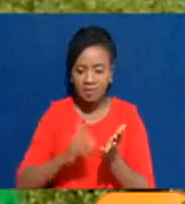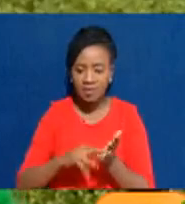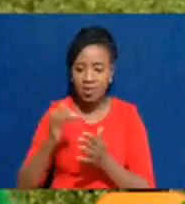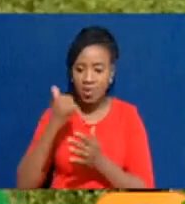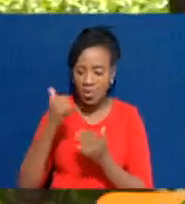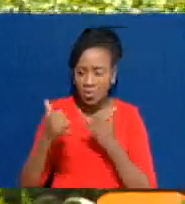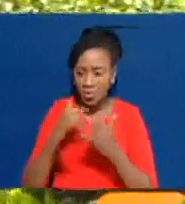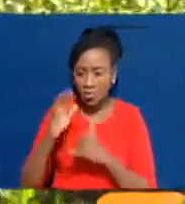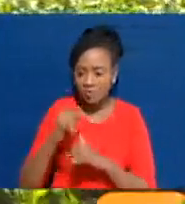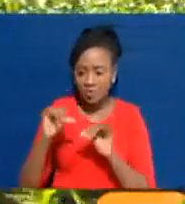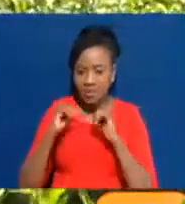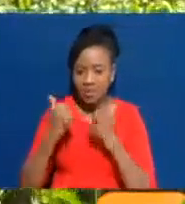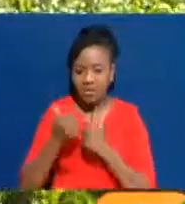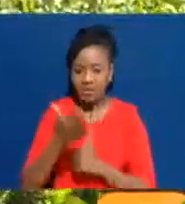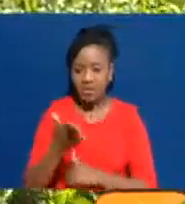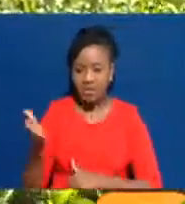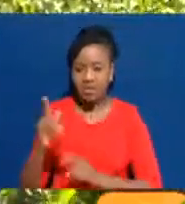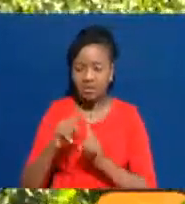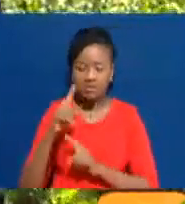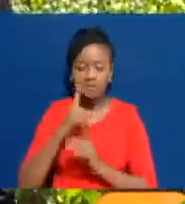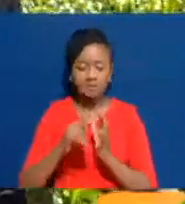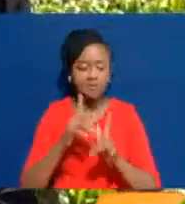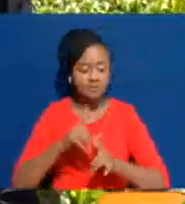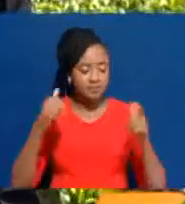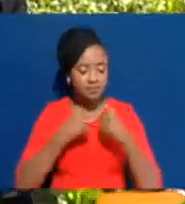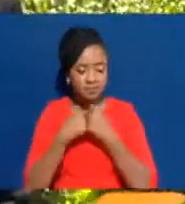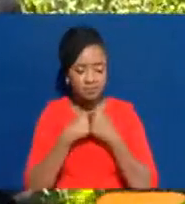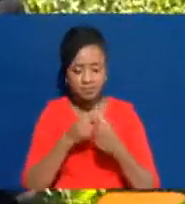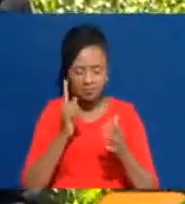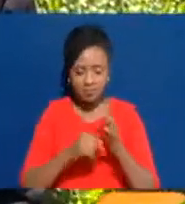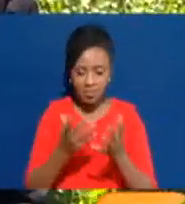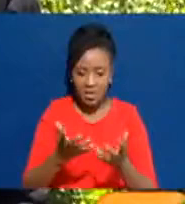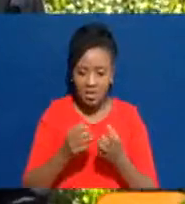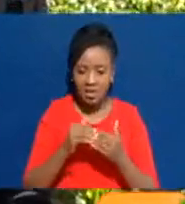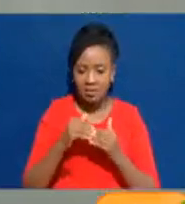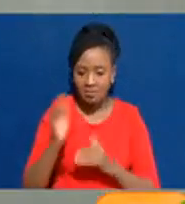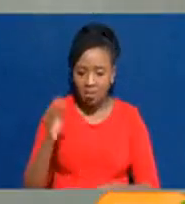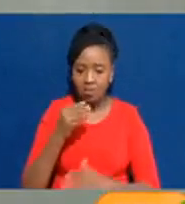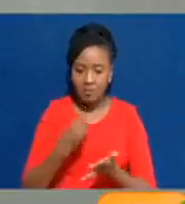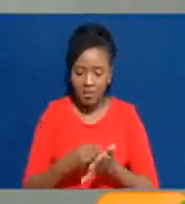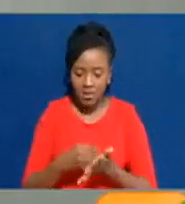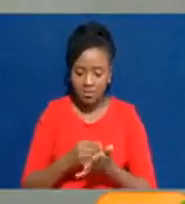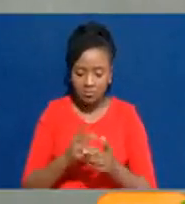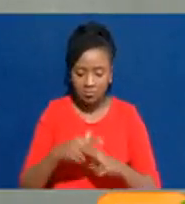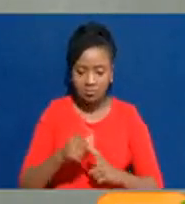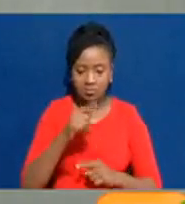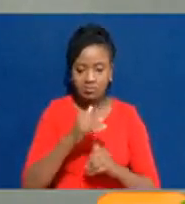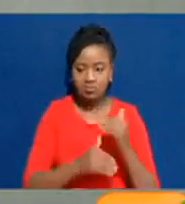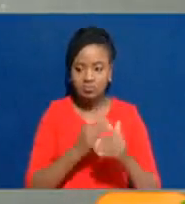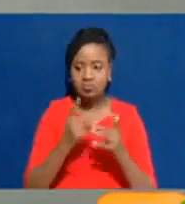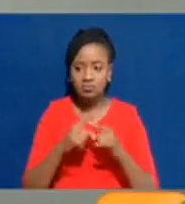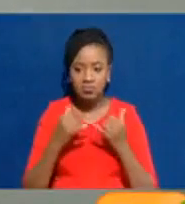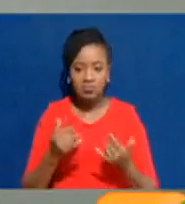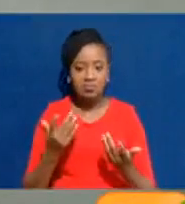agents in the ground. Abubakar says the biggest challenge was to raise enough capital to actualize the project, but things have since streamlined